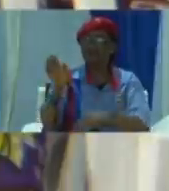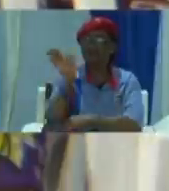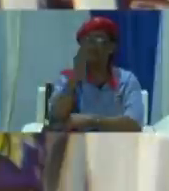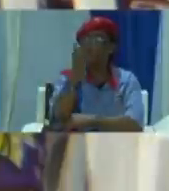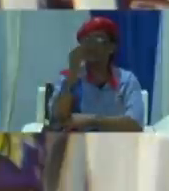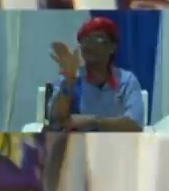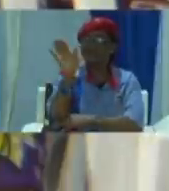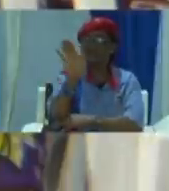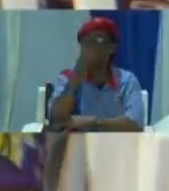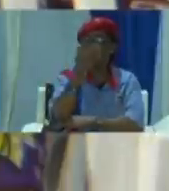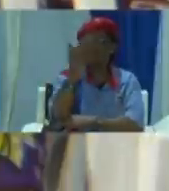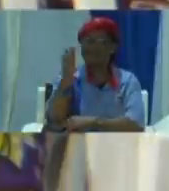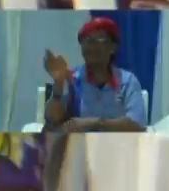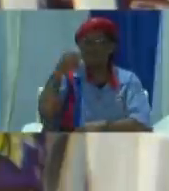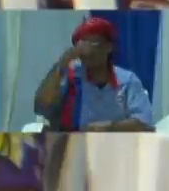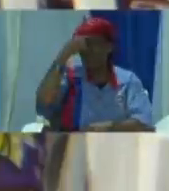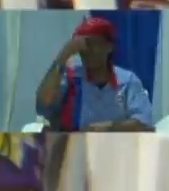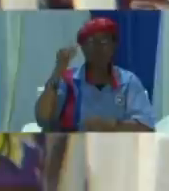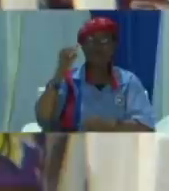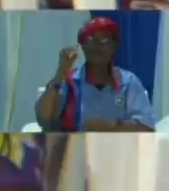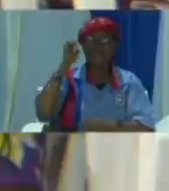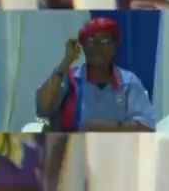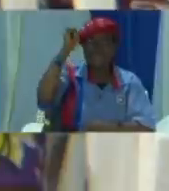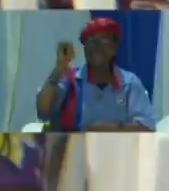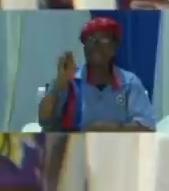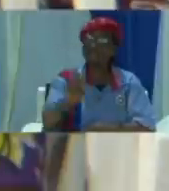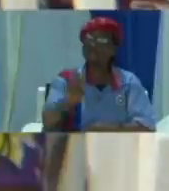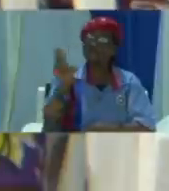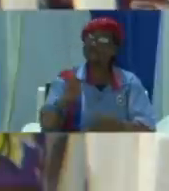Because he used to see. And